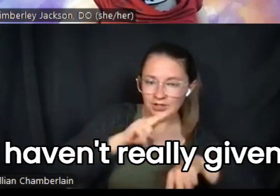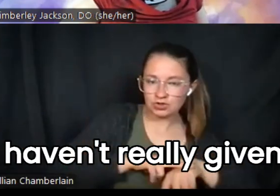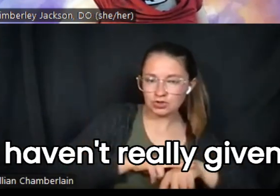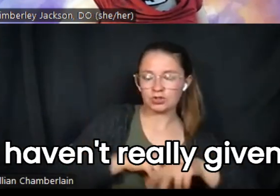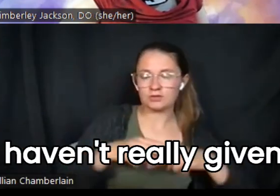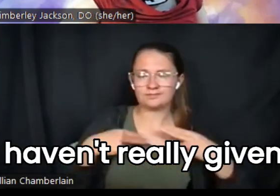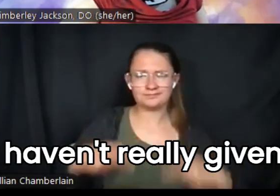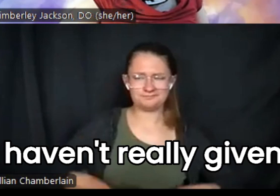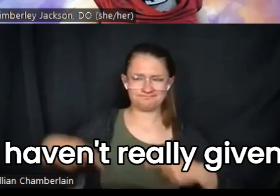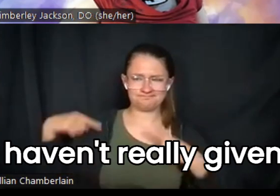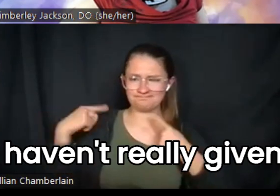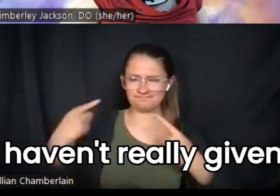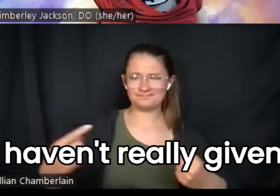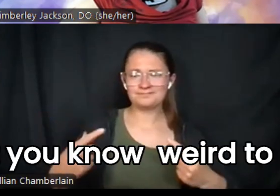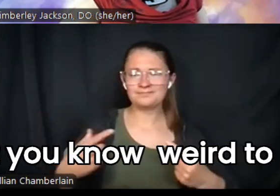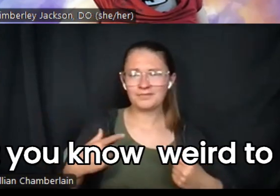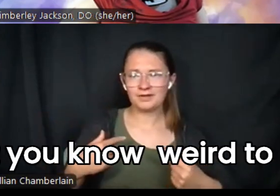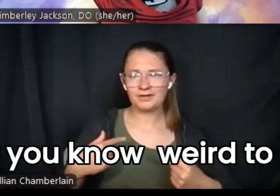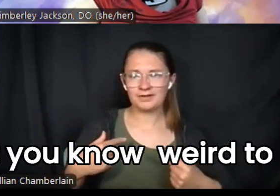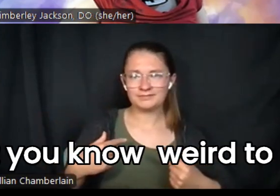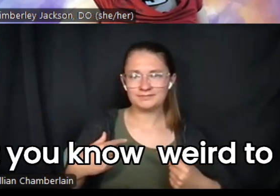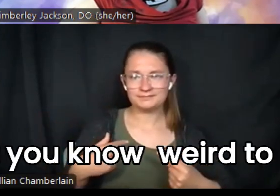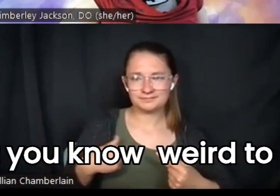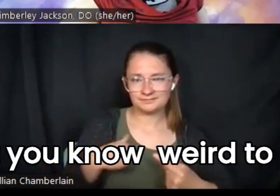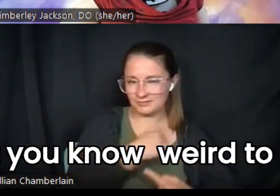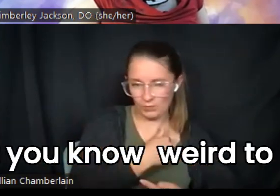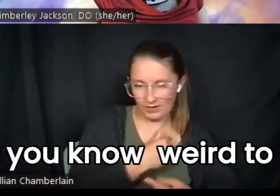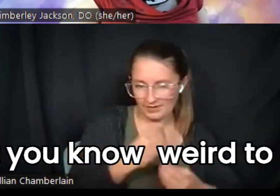years. We haven't really given a shit yet, but